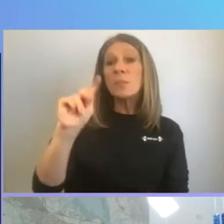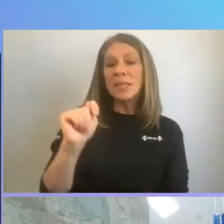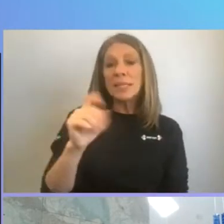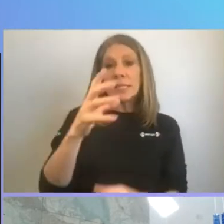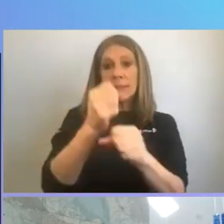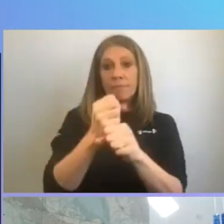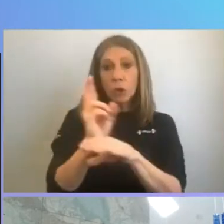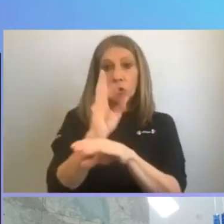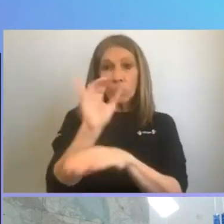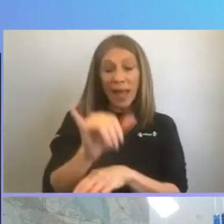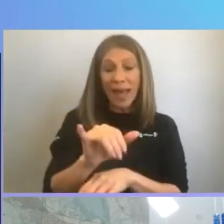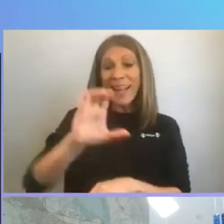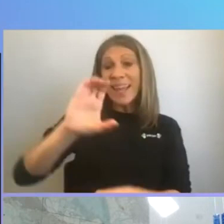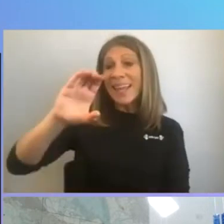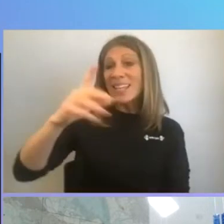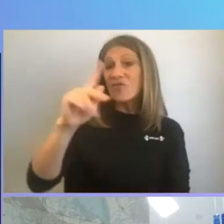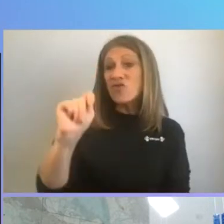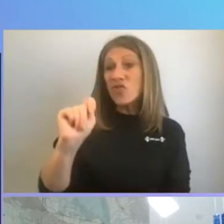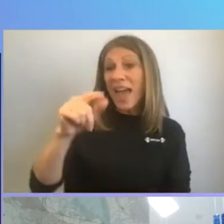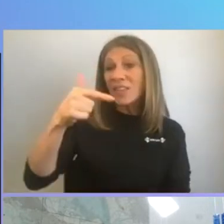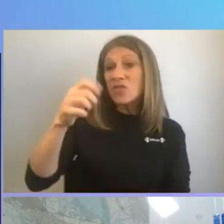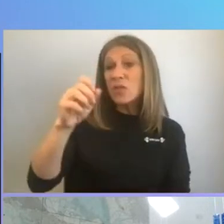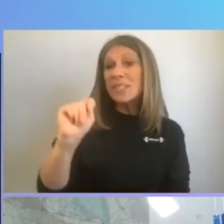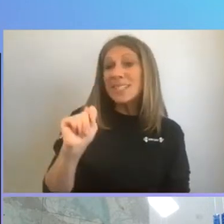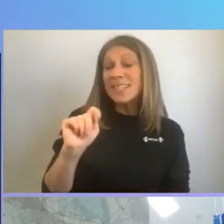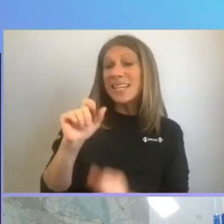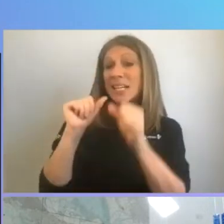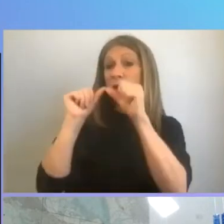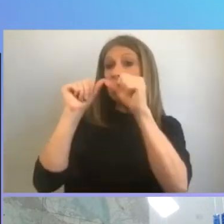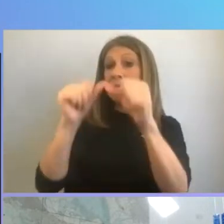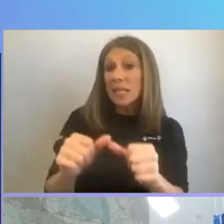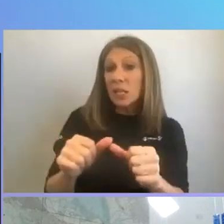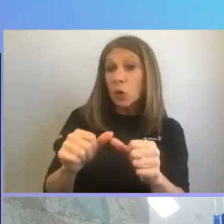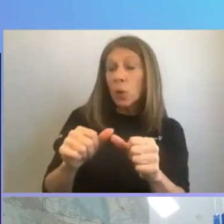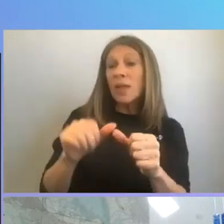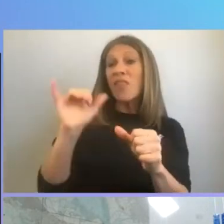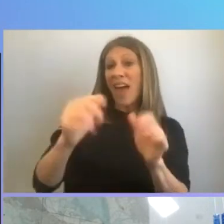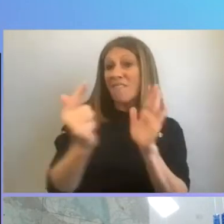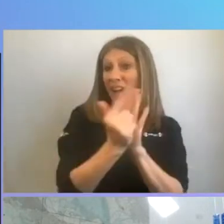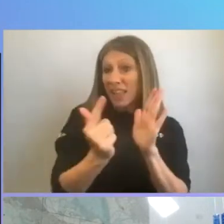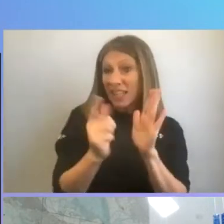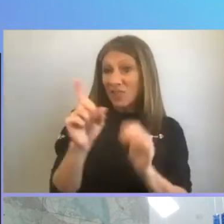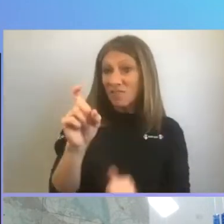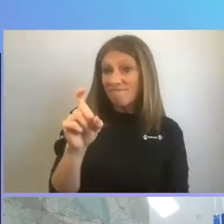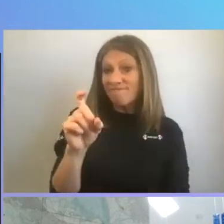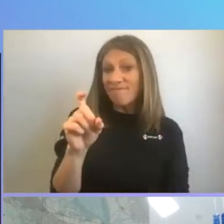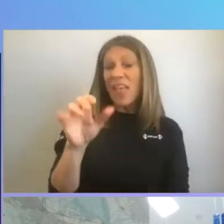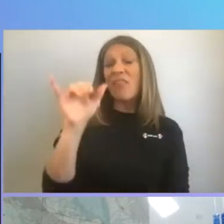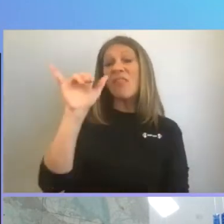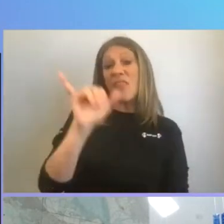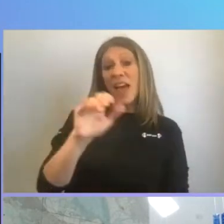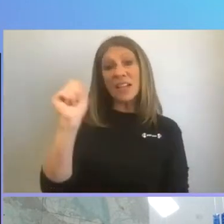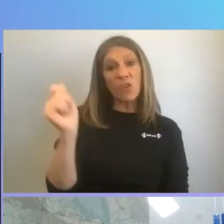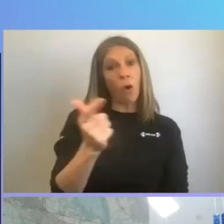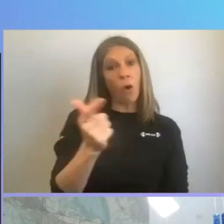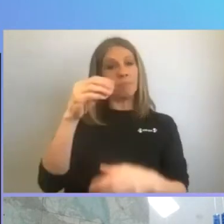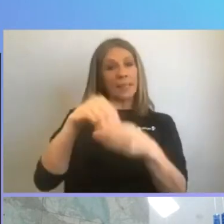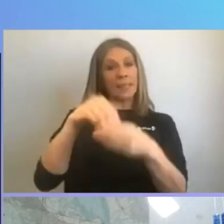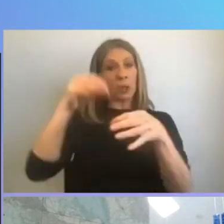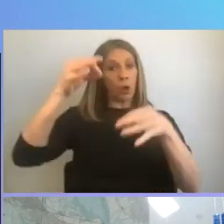is ChatGPT continuing the copyright violation? So that's all tied up in court right